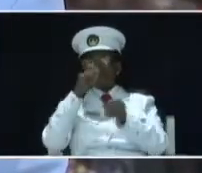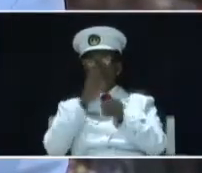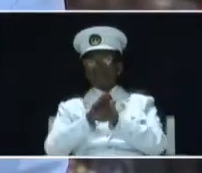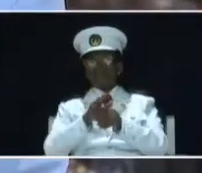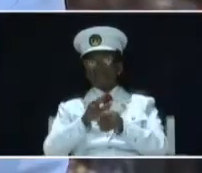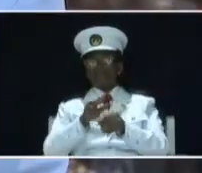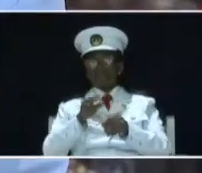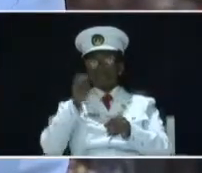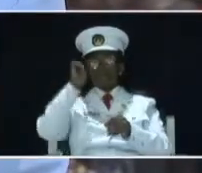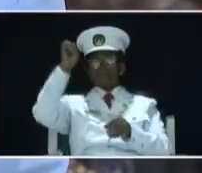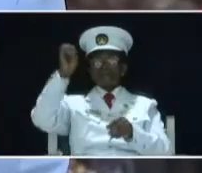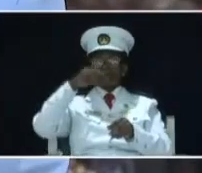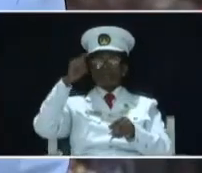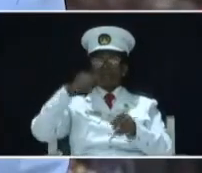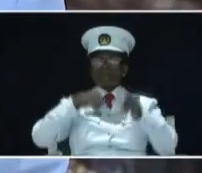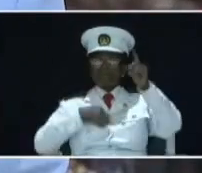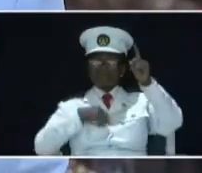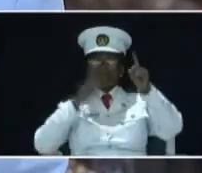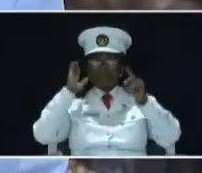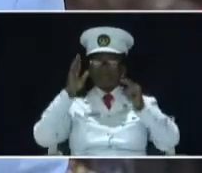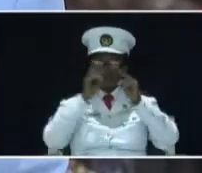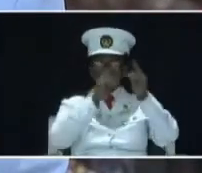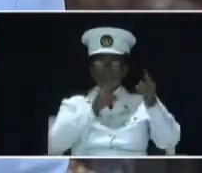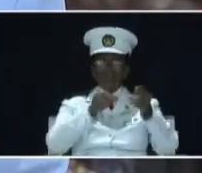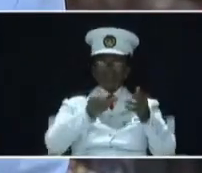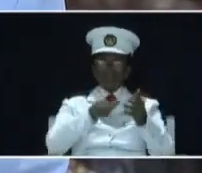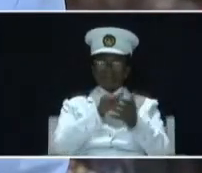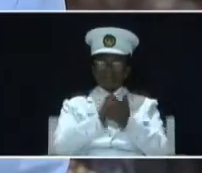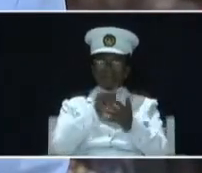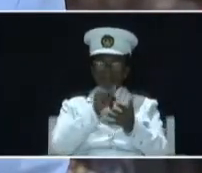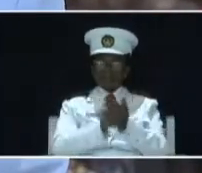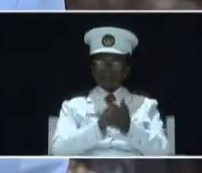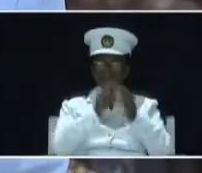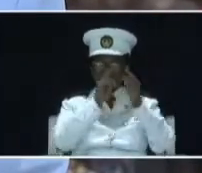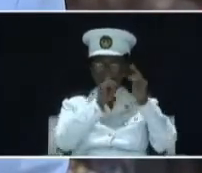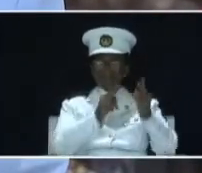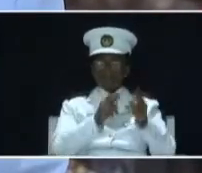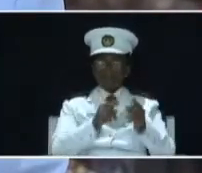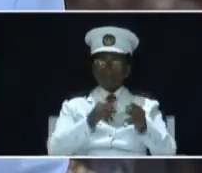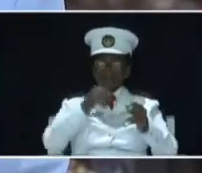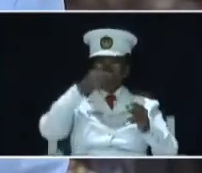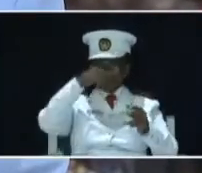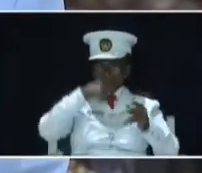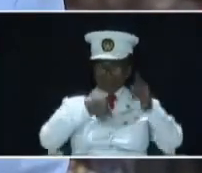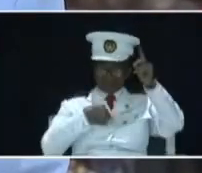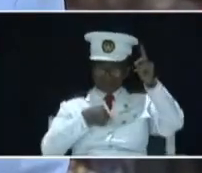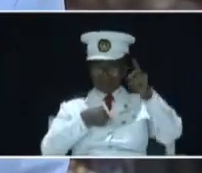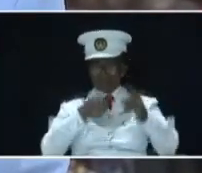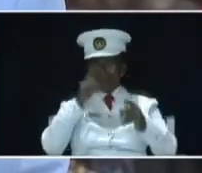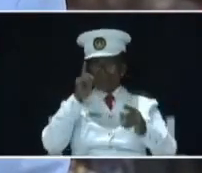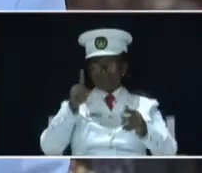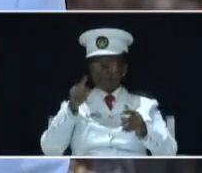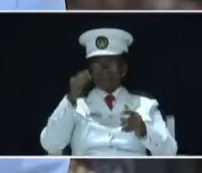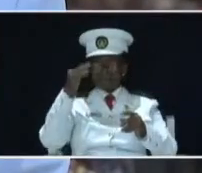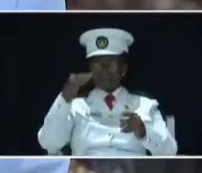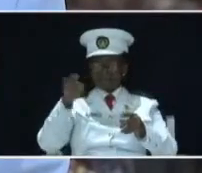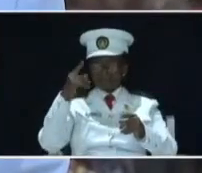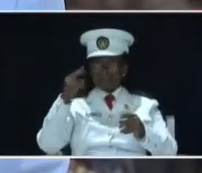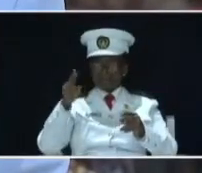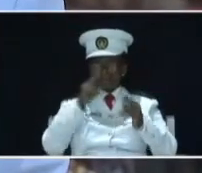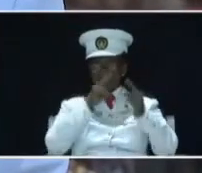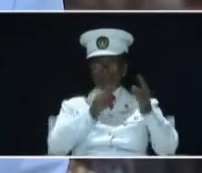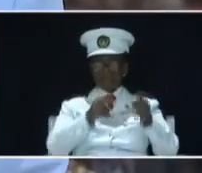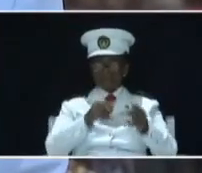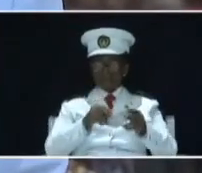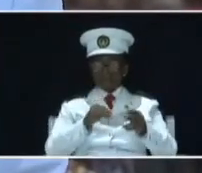honor those who honor me. One of the honors that those who